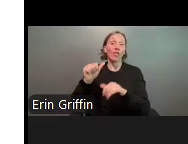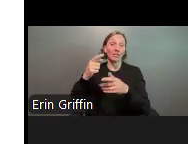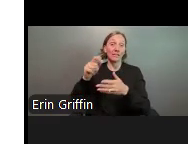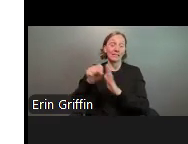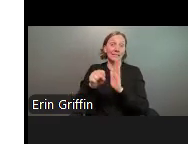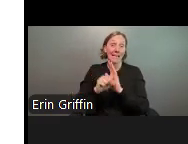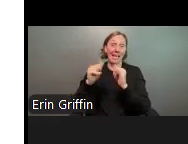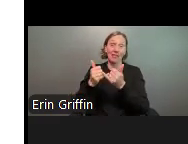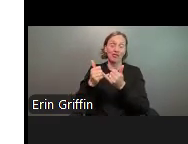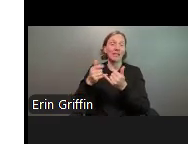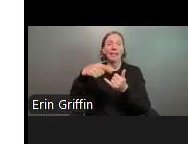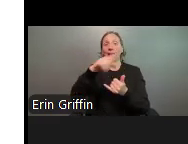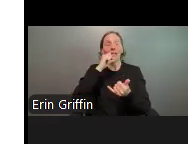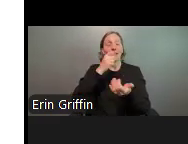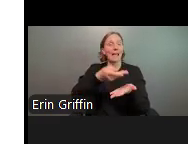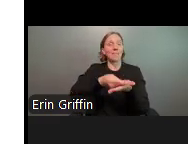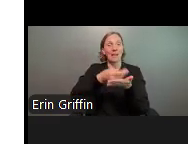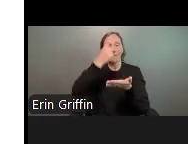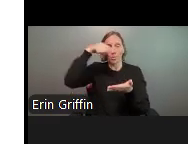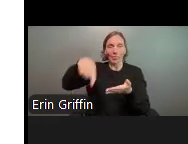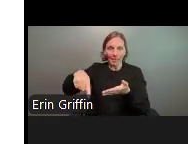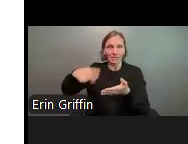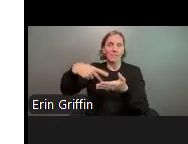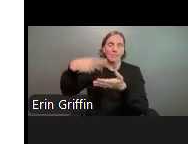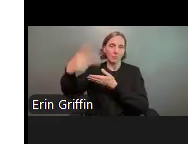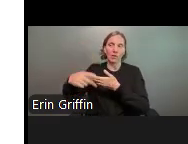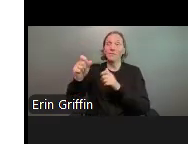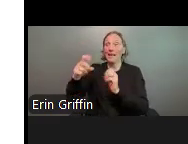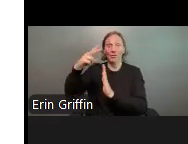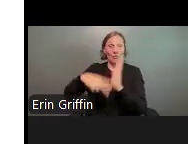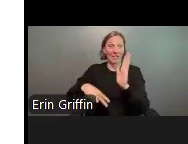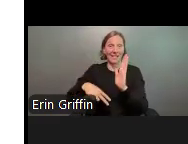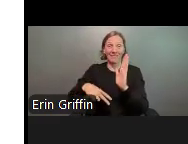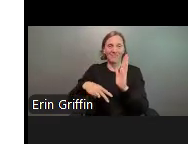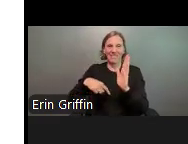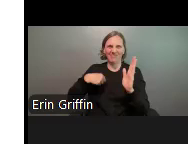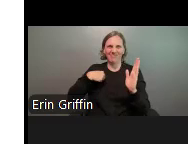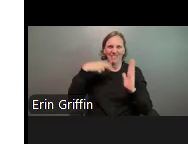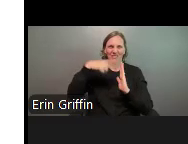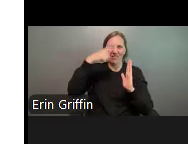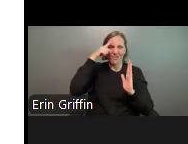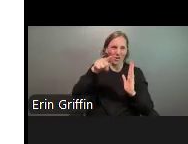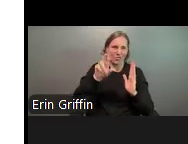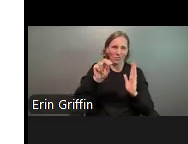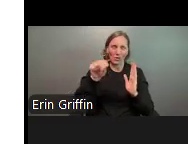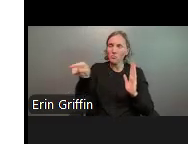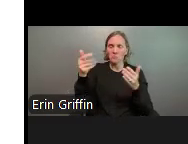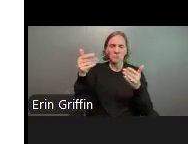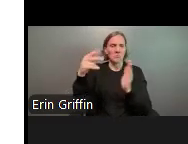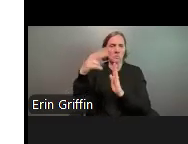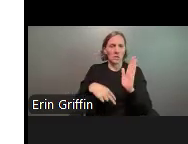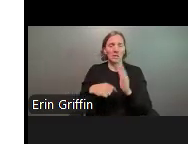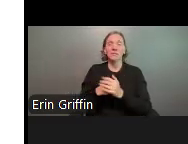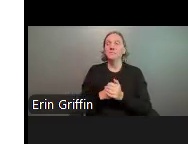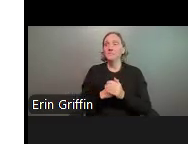budget. You can read those details on screen, but wanted to make sure you have that in your structure.